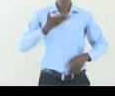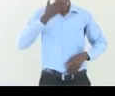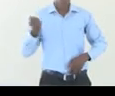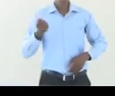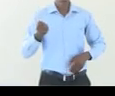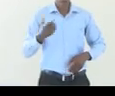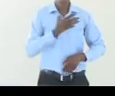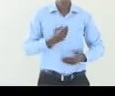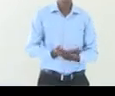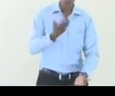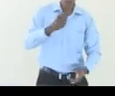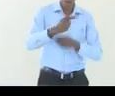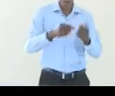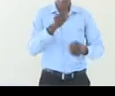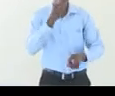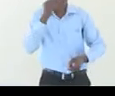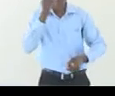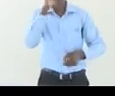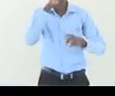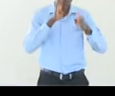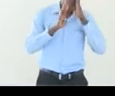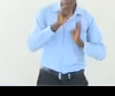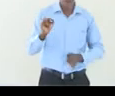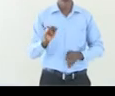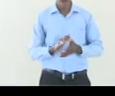should go home crying.